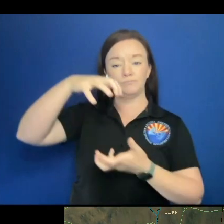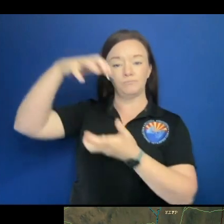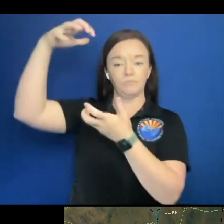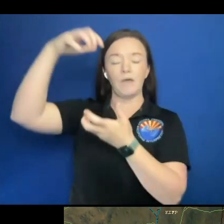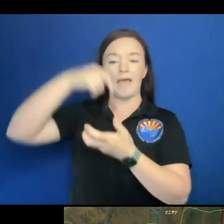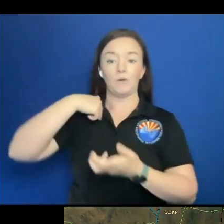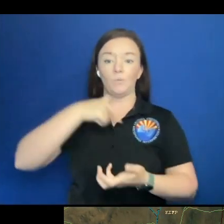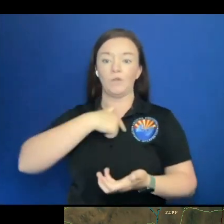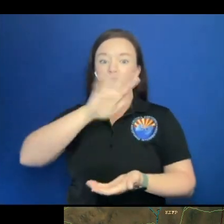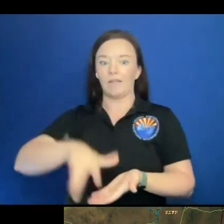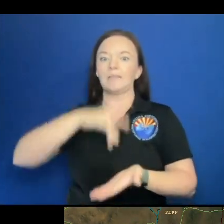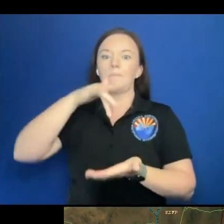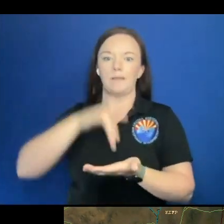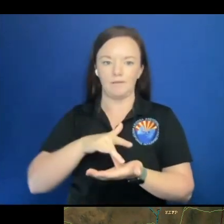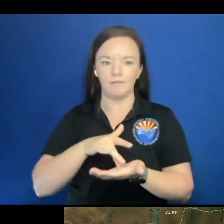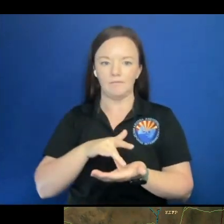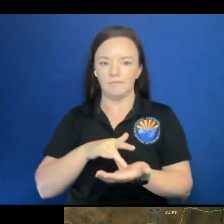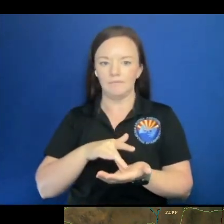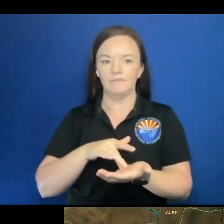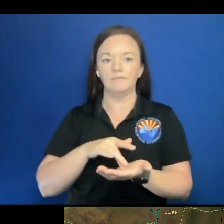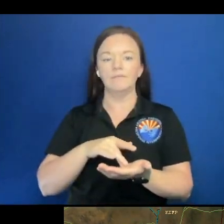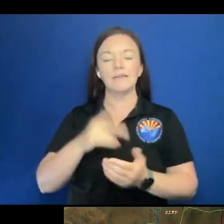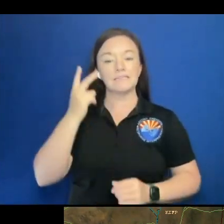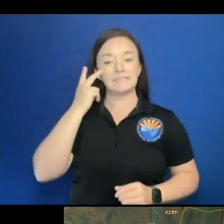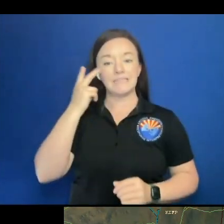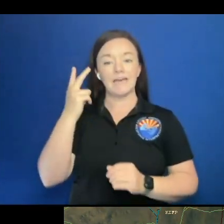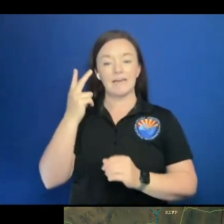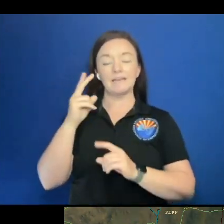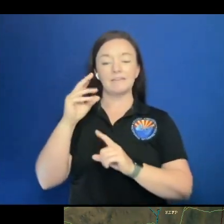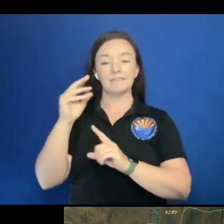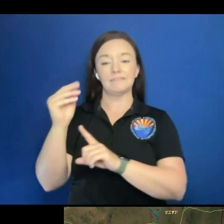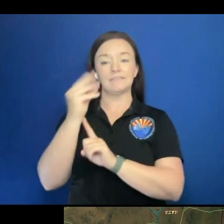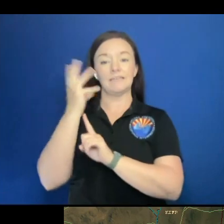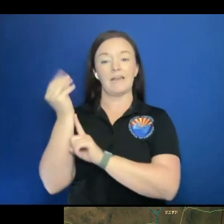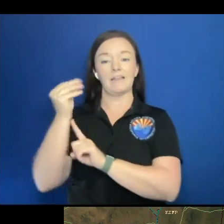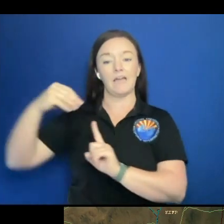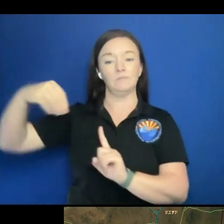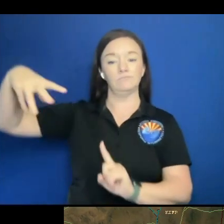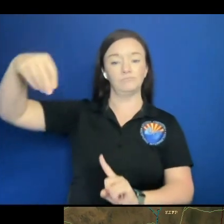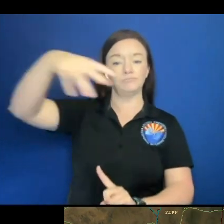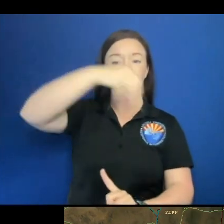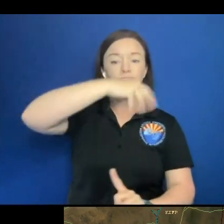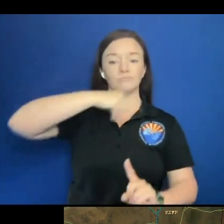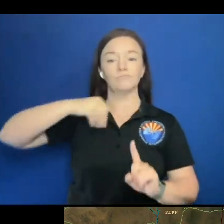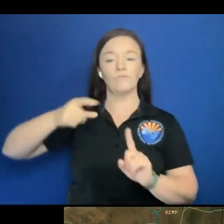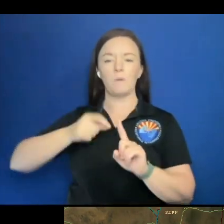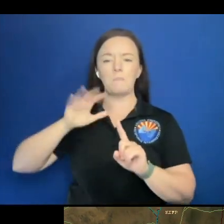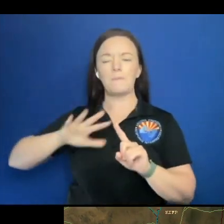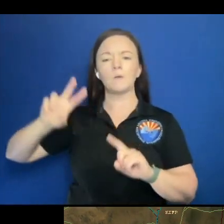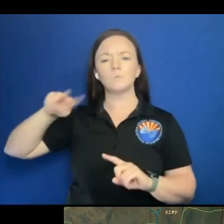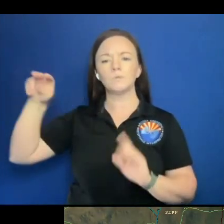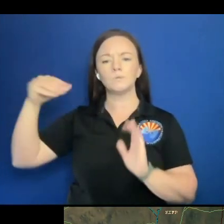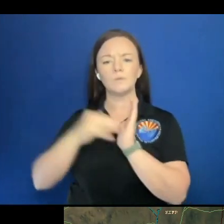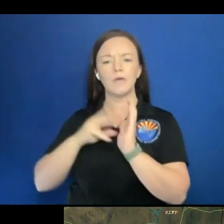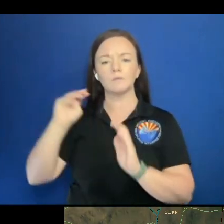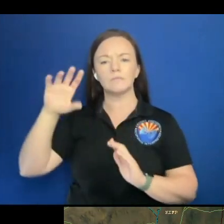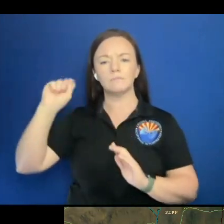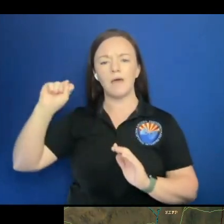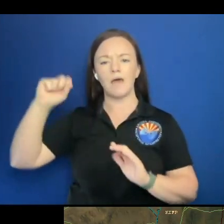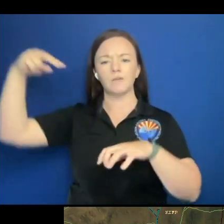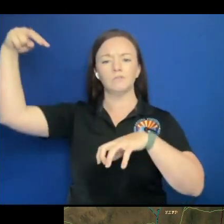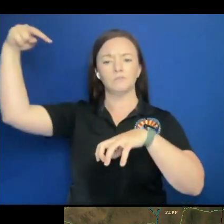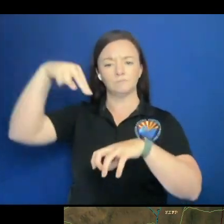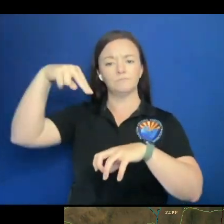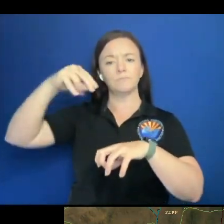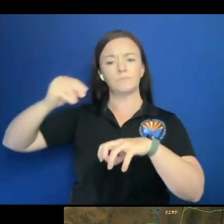of this. This is a visible satellite imagery taken from about 22,000 miles up in space. If you were looking straight down, this is what you